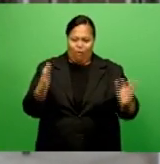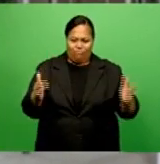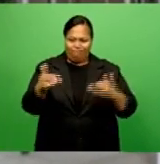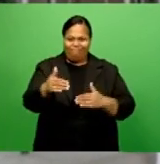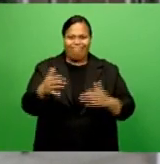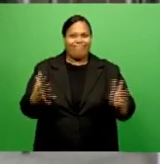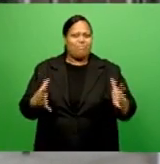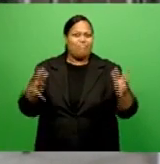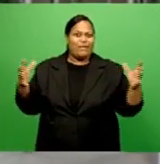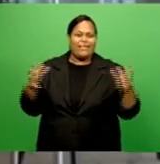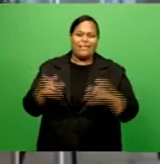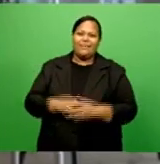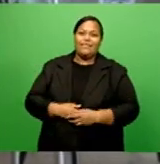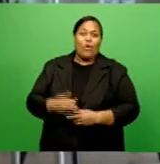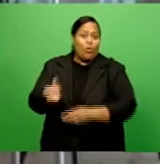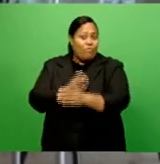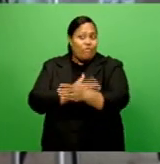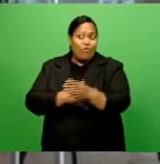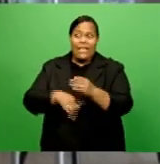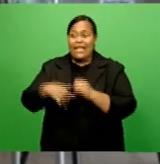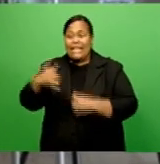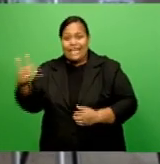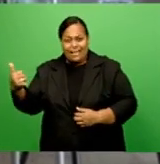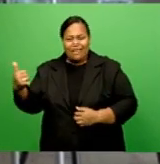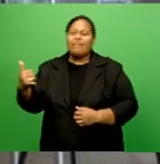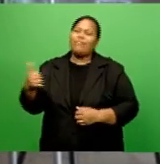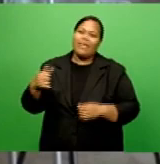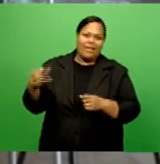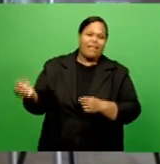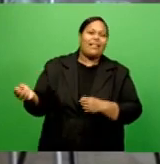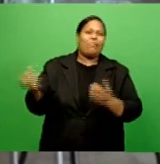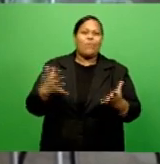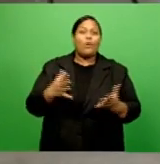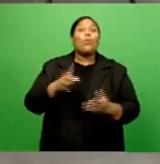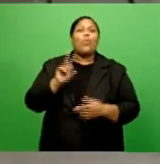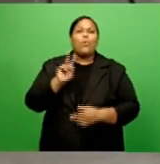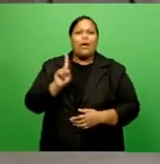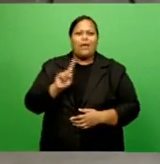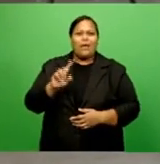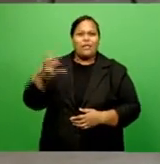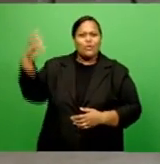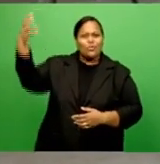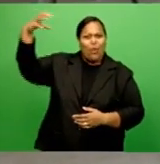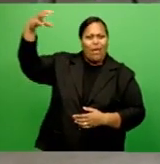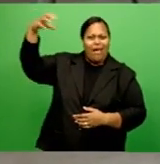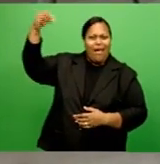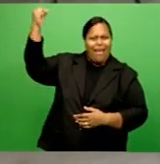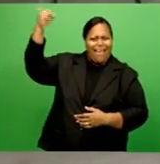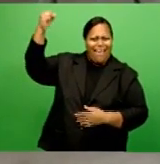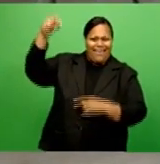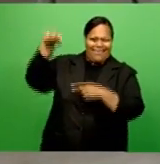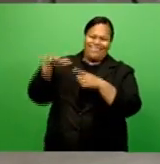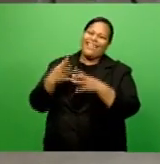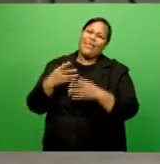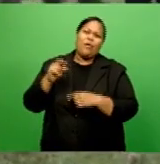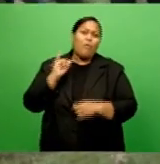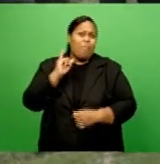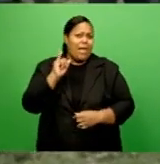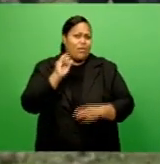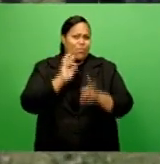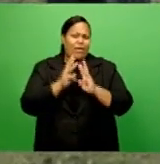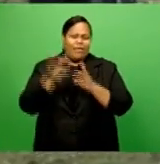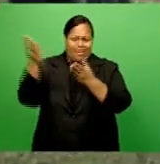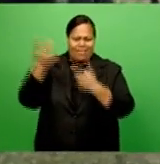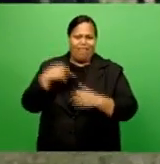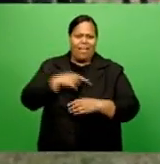promised us before they go they'll fix up a new solar kit, and on top of that, for our bad weather, they have given us a generator also.